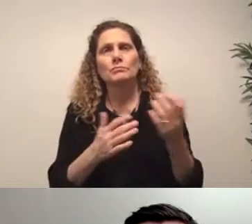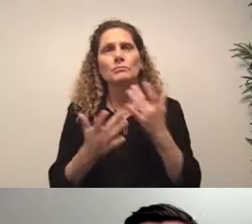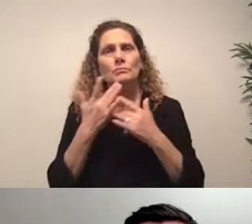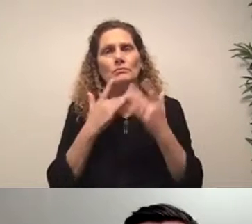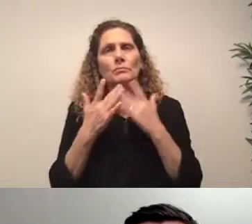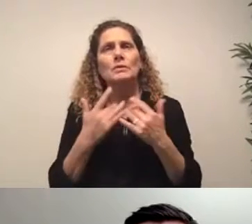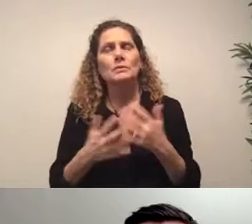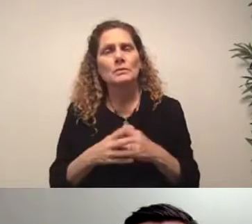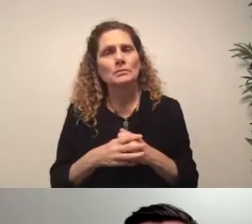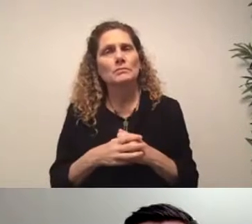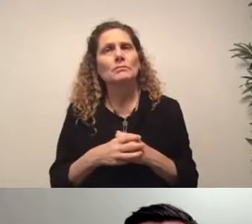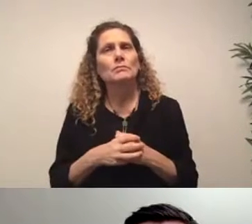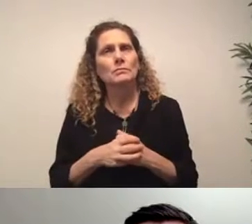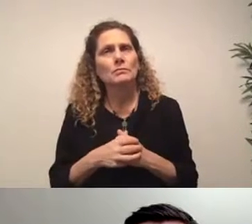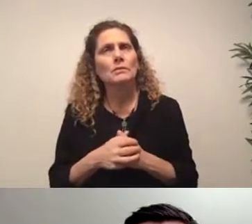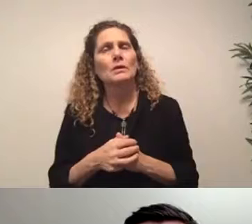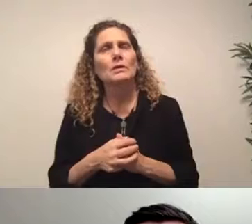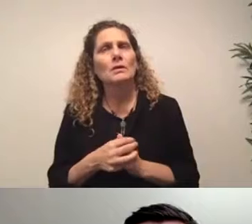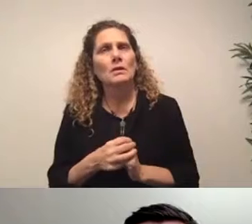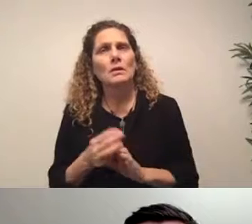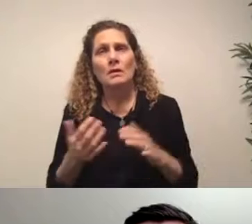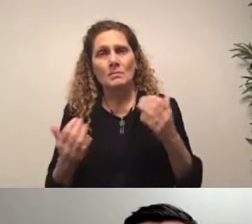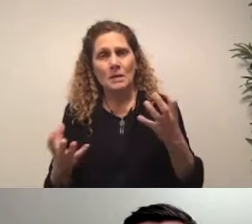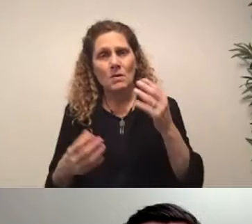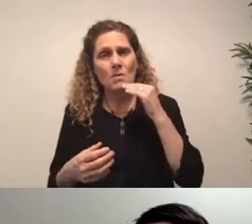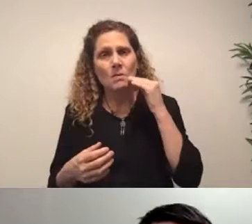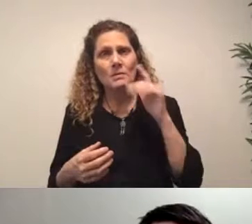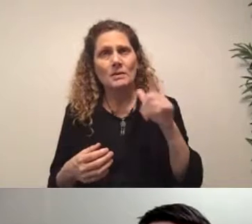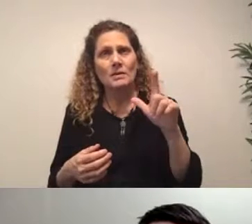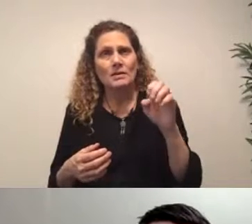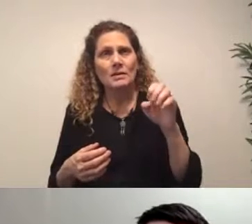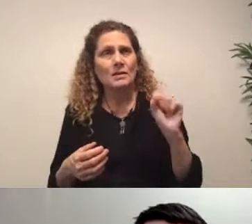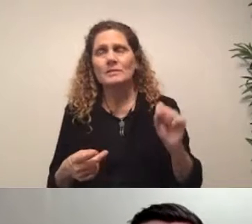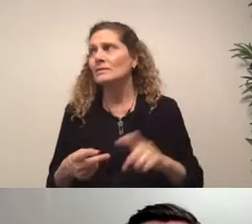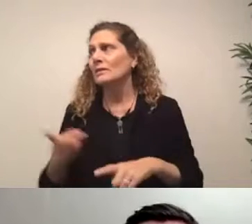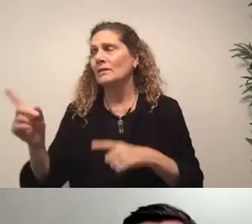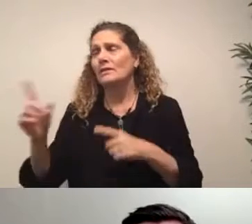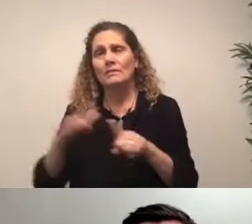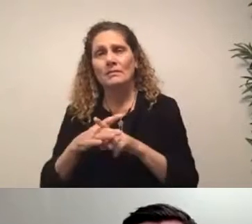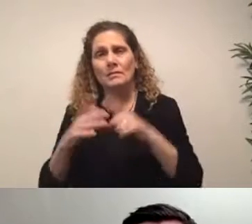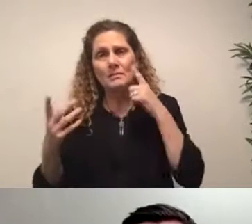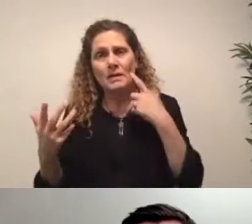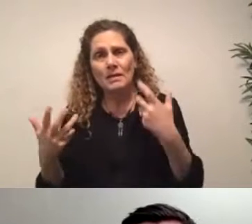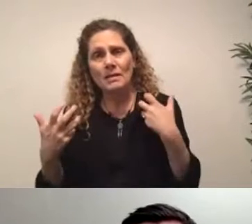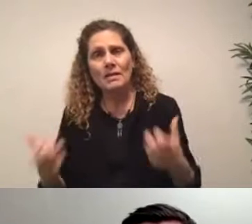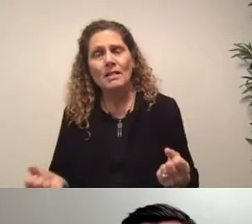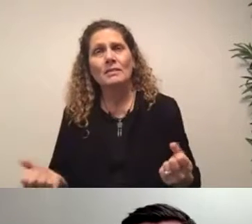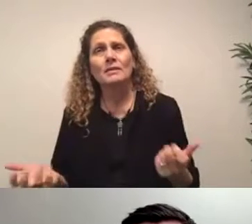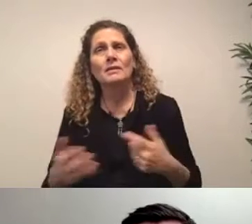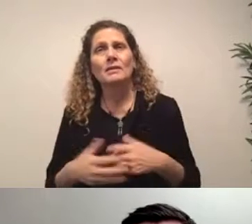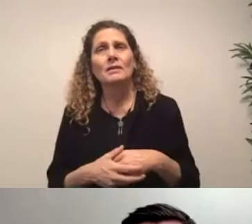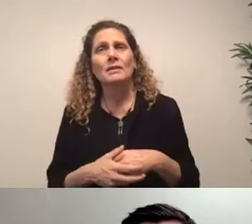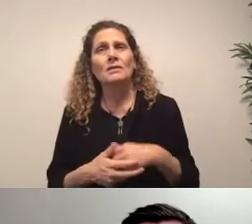for our homeless population, provide critical services around mental health. It's hard to pinpoint one or a few things when we